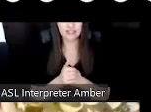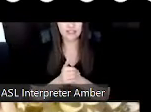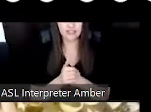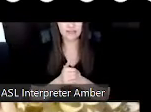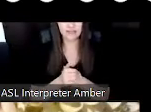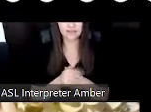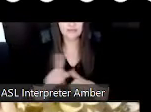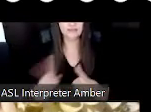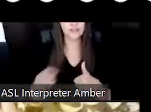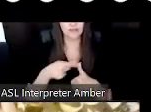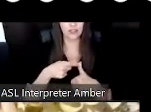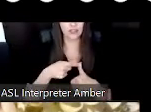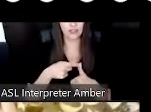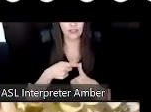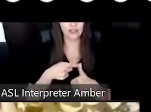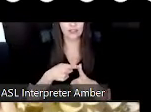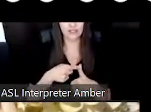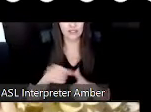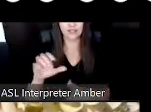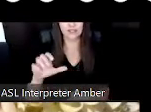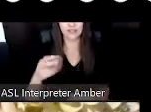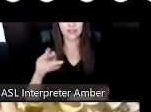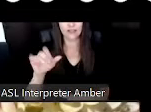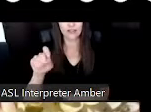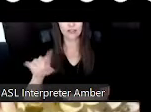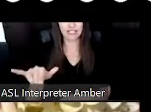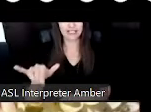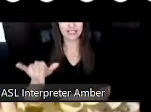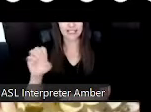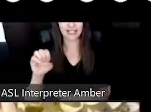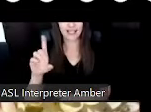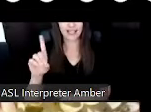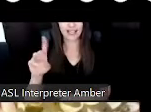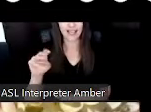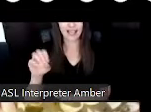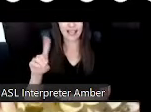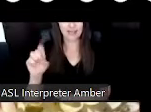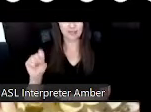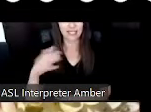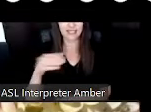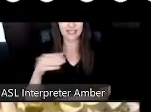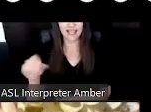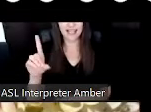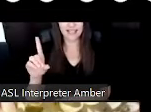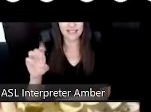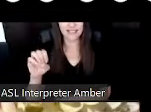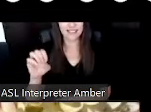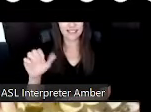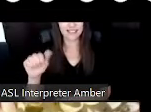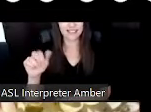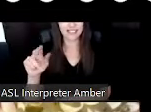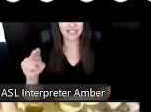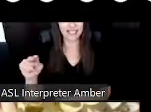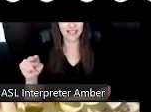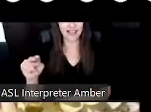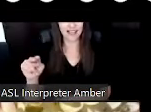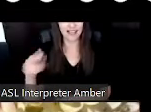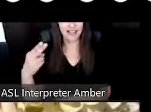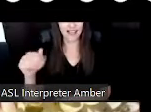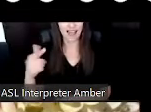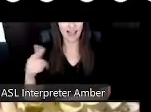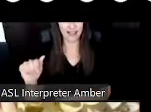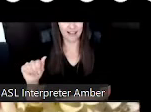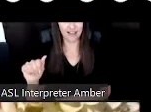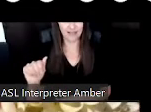First up, we will hear from Christy Edmonds and Dina Hagaga. We wanted to bring together two colleagues whose